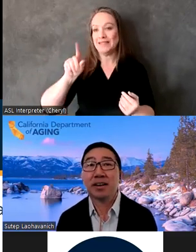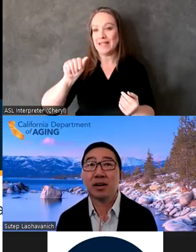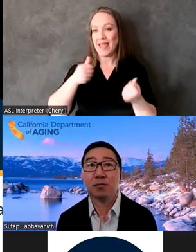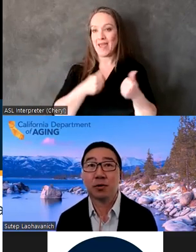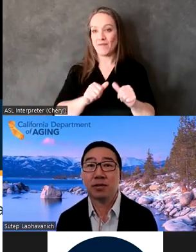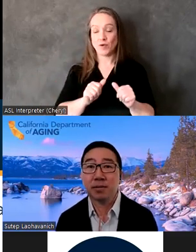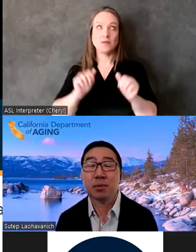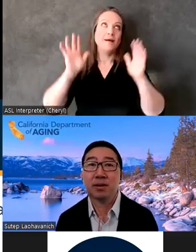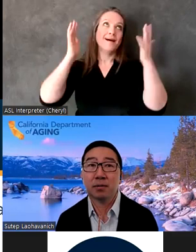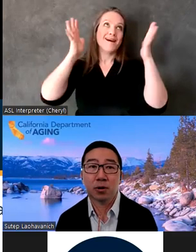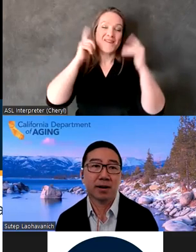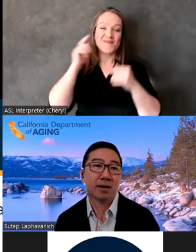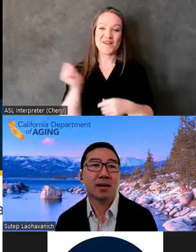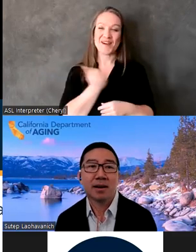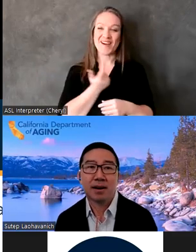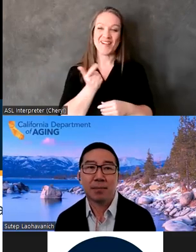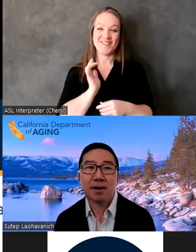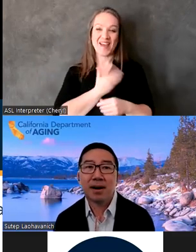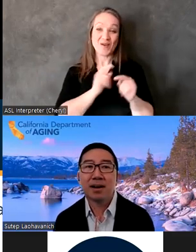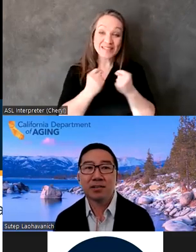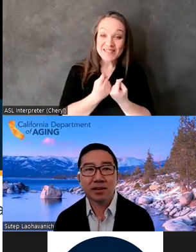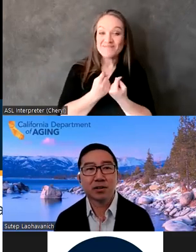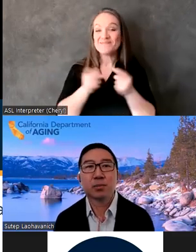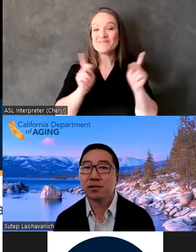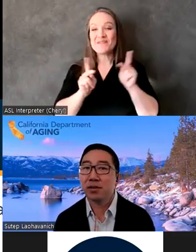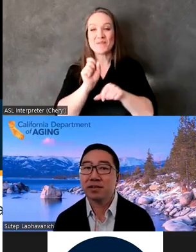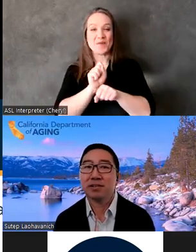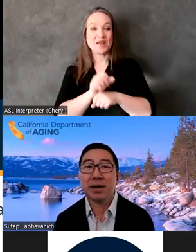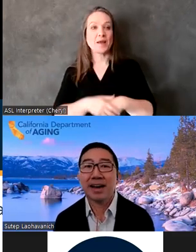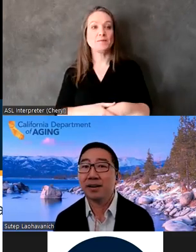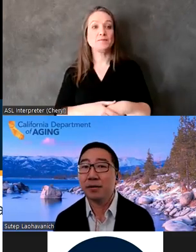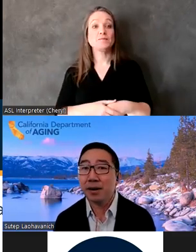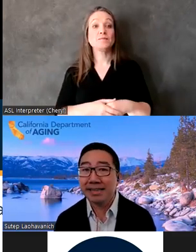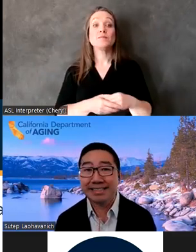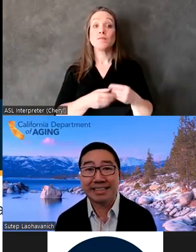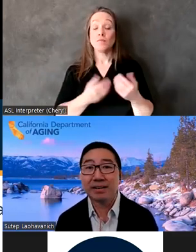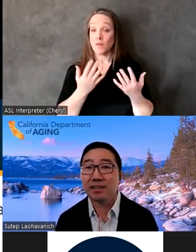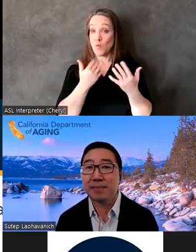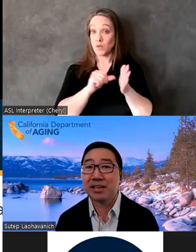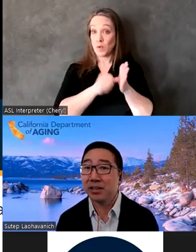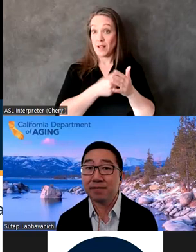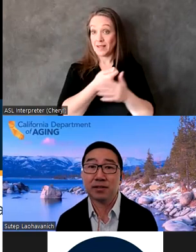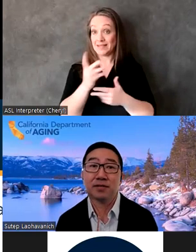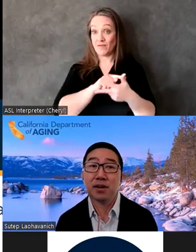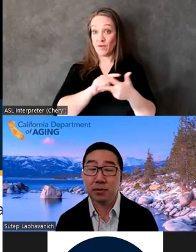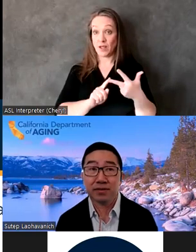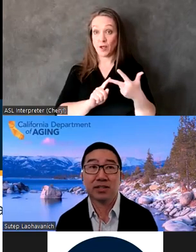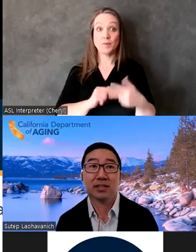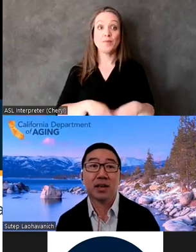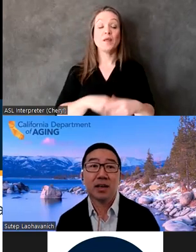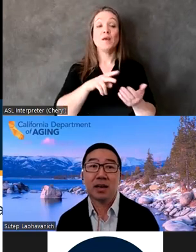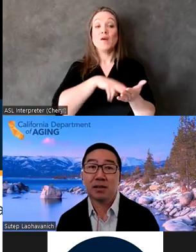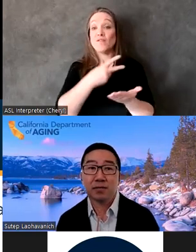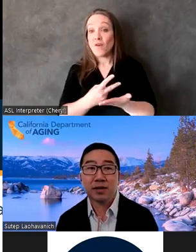that are carrying forth this important work. Just under supported services, we highlight a few updates here and expansion efforts, falls